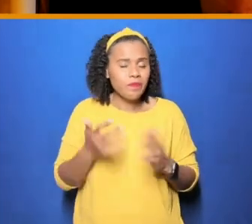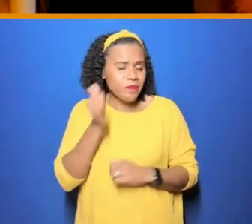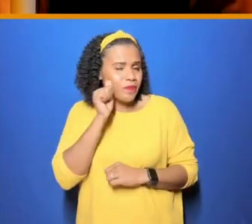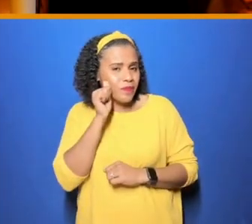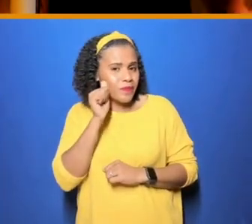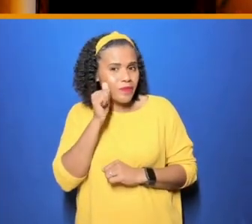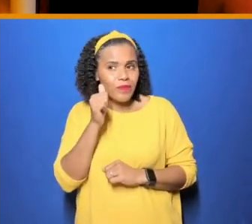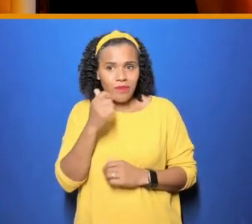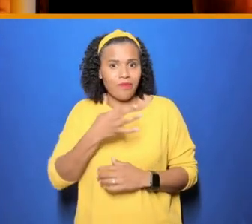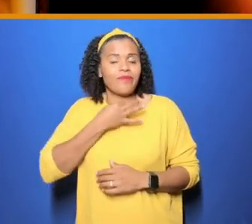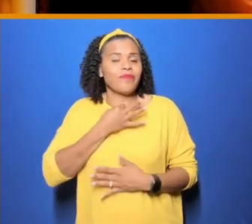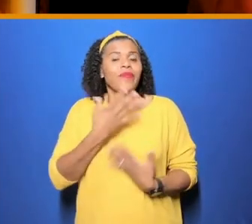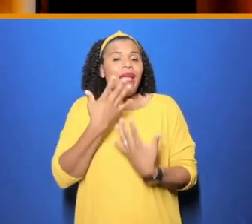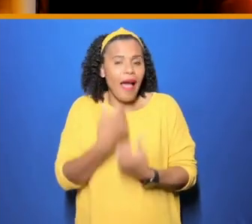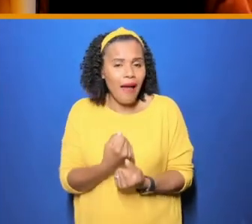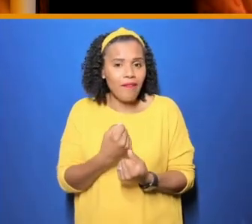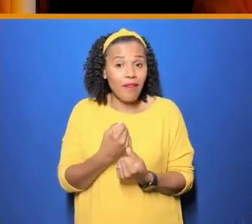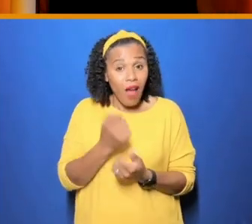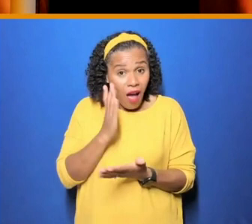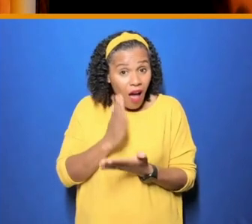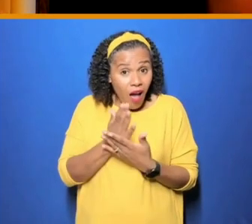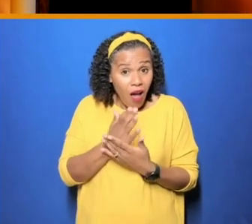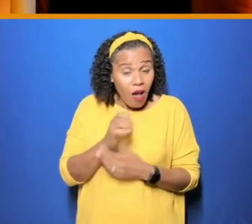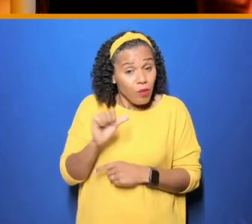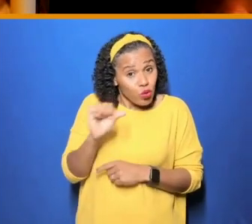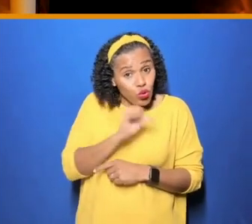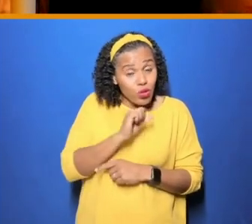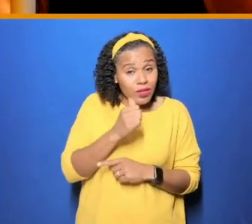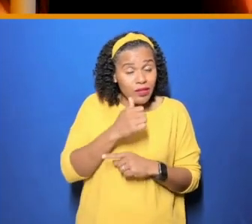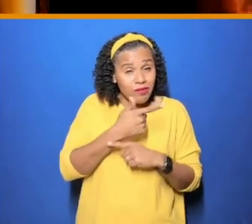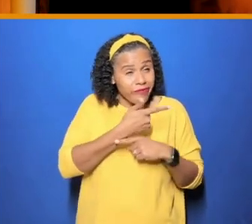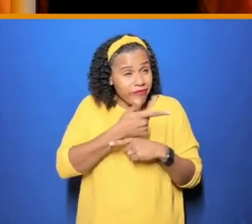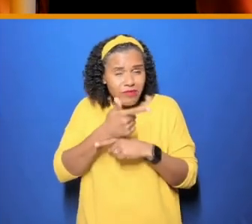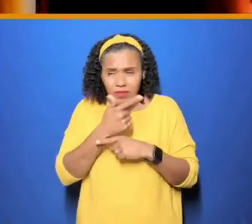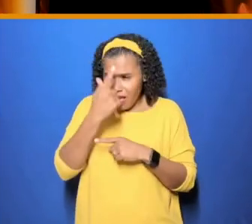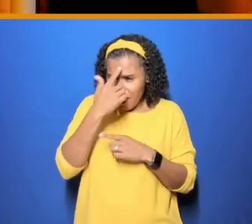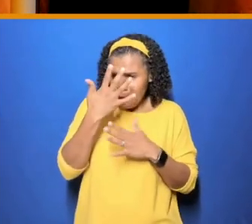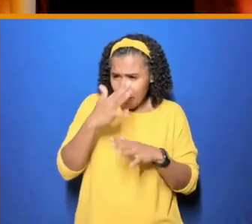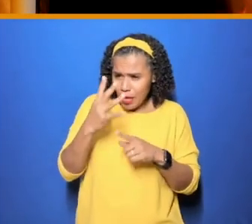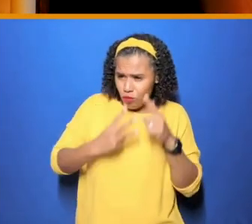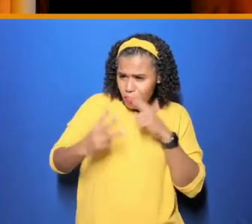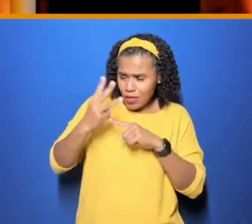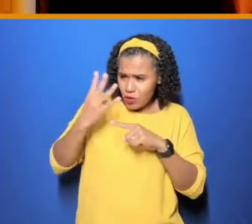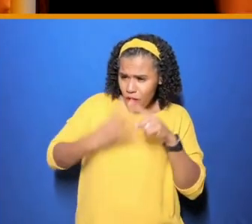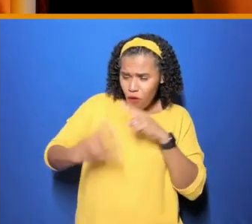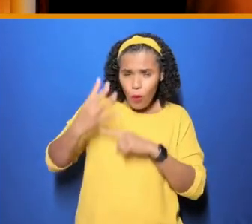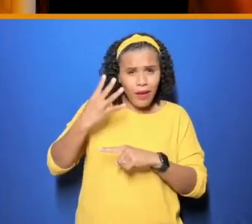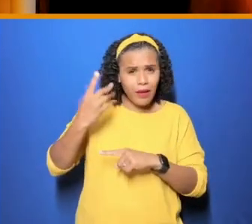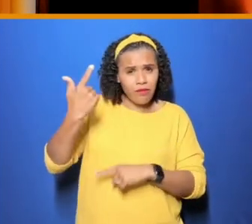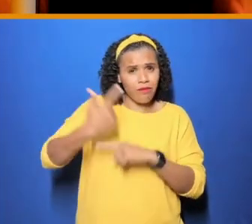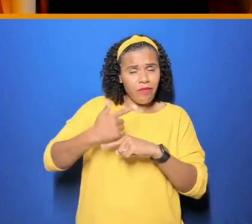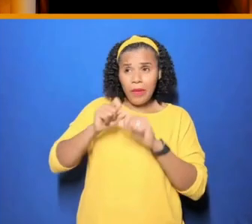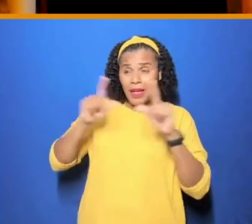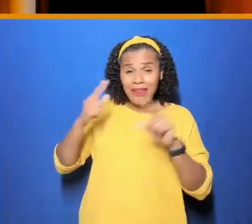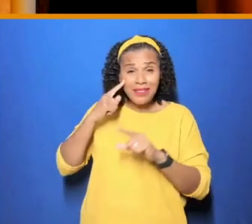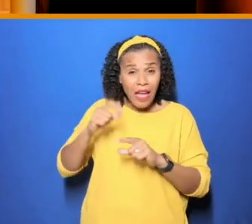the dangers here. In fact, I cut a video some time ago, about 3 or 4 years ago, outside Parliament, saying farmers face a triple whammy, not